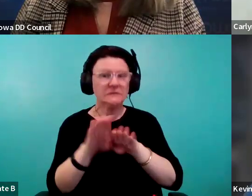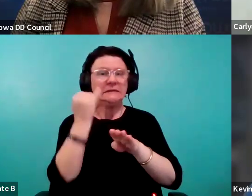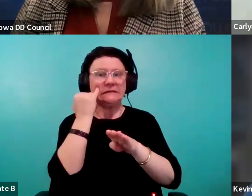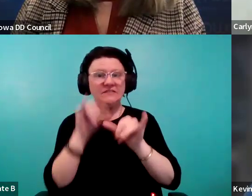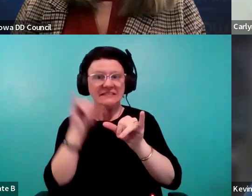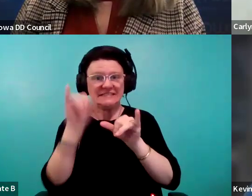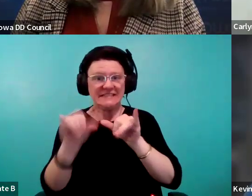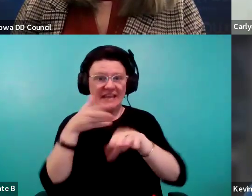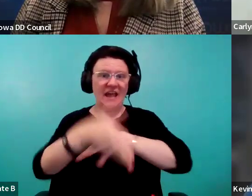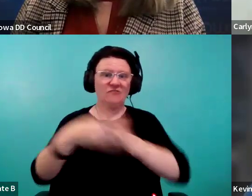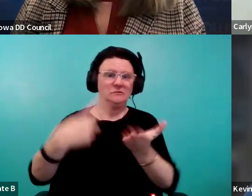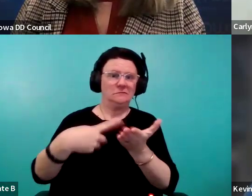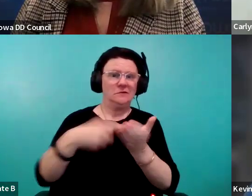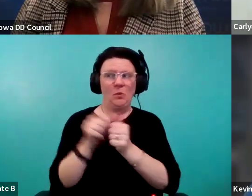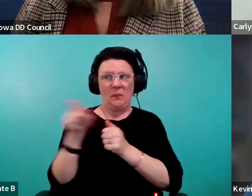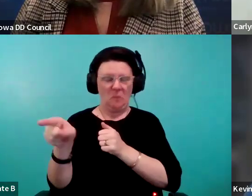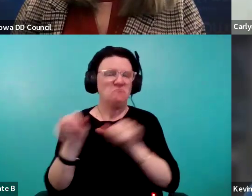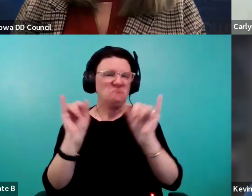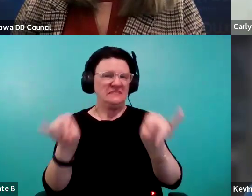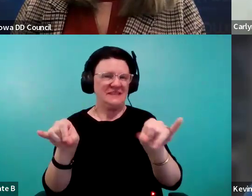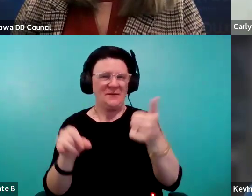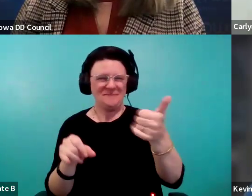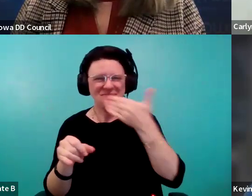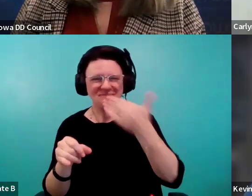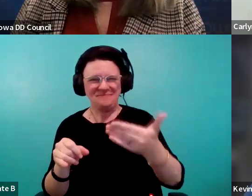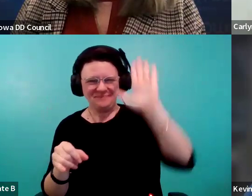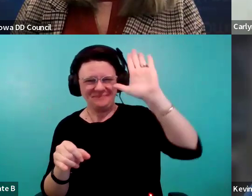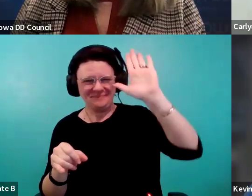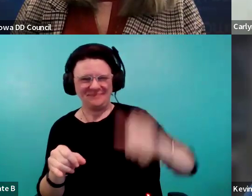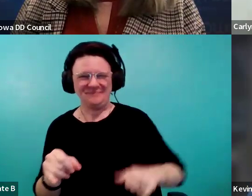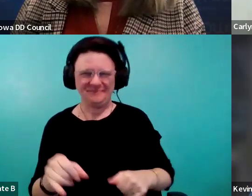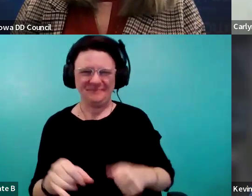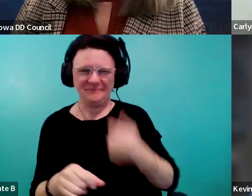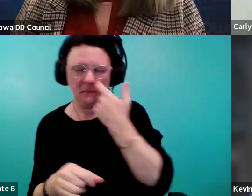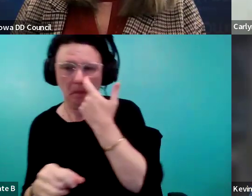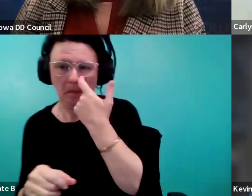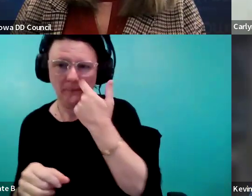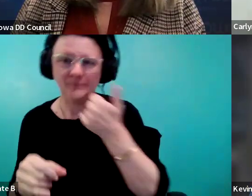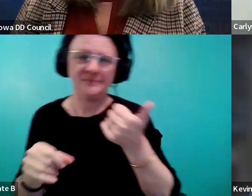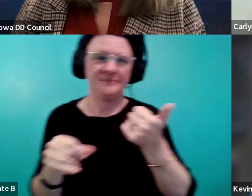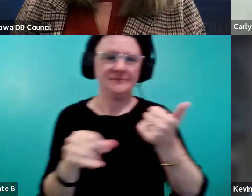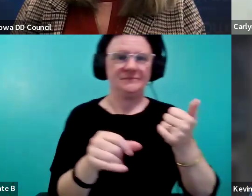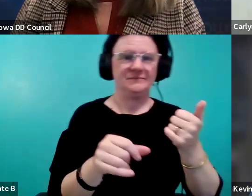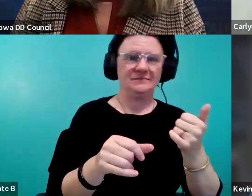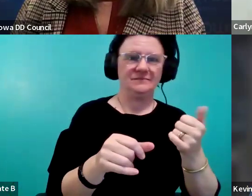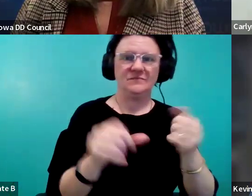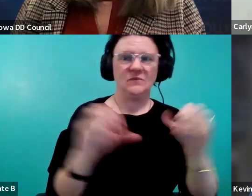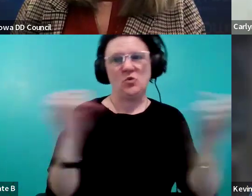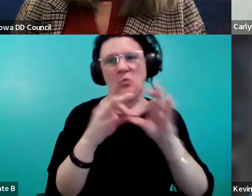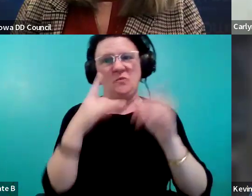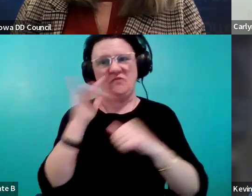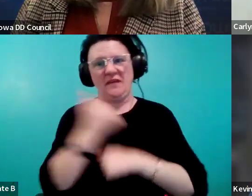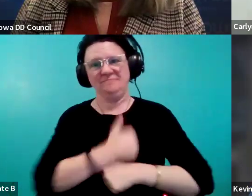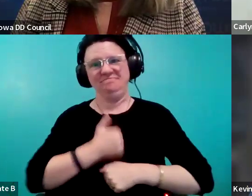to stay on and have a discussion with Representative Turk, please stay on, and we won't have interpreters for that.